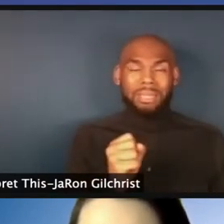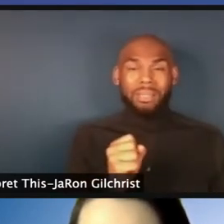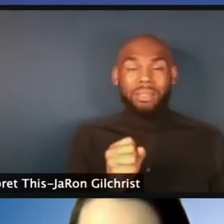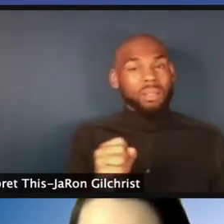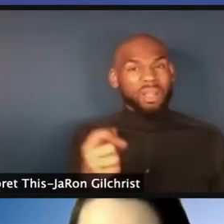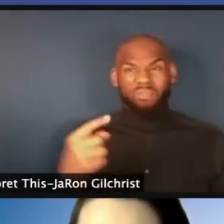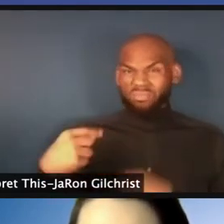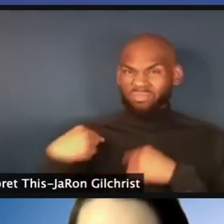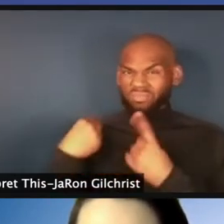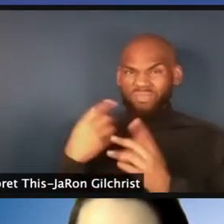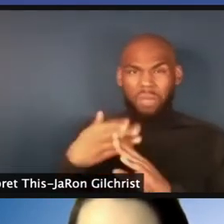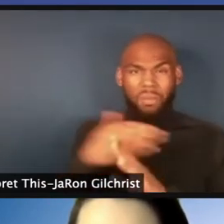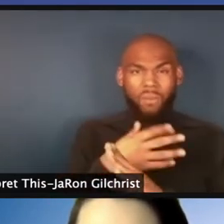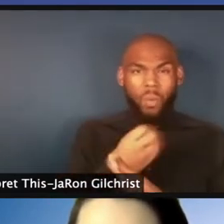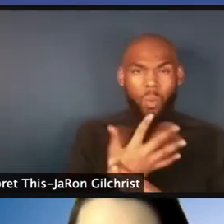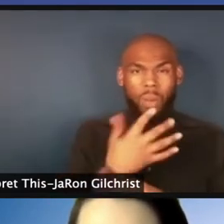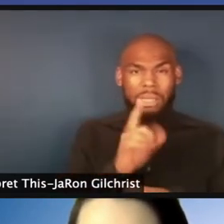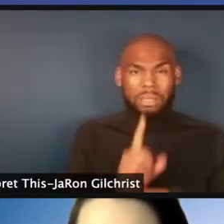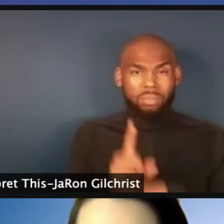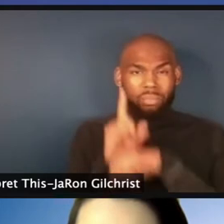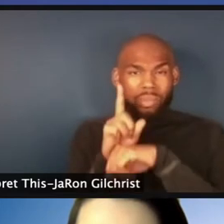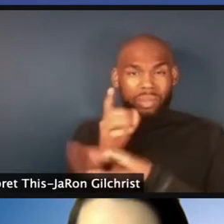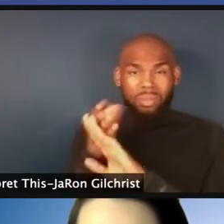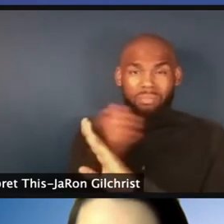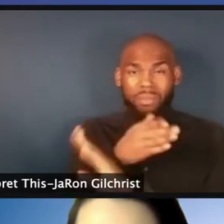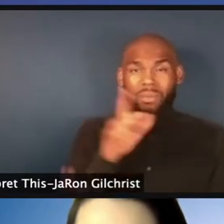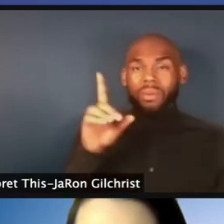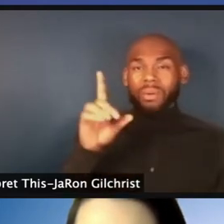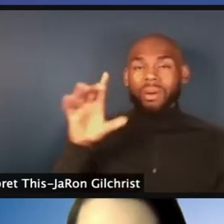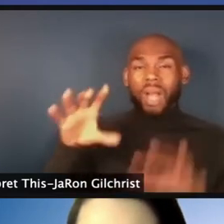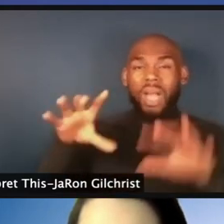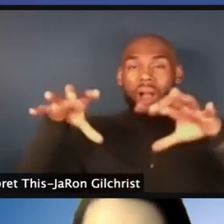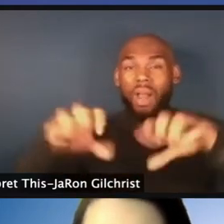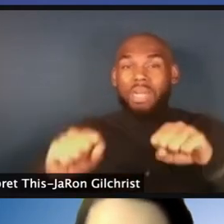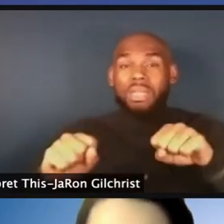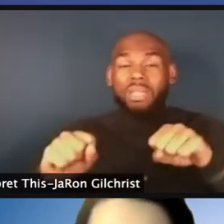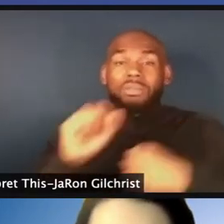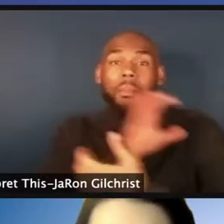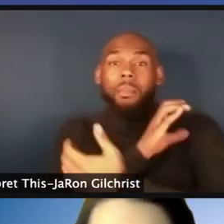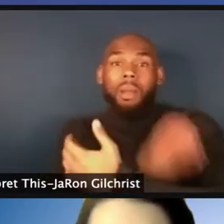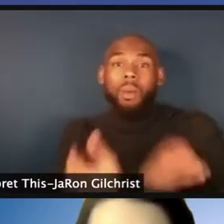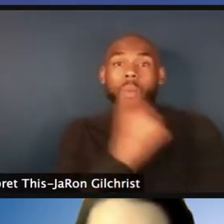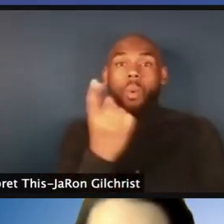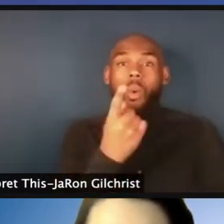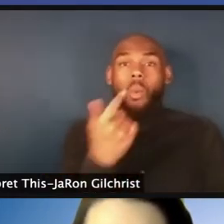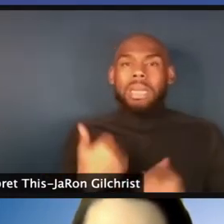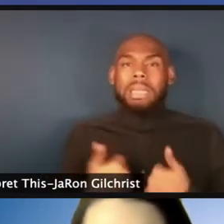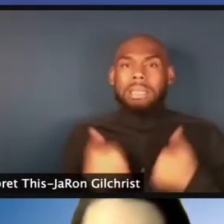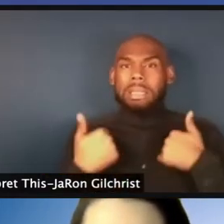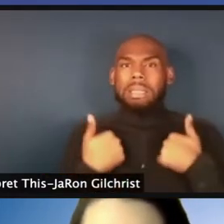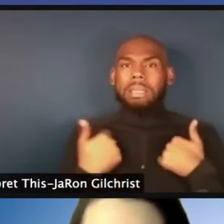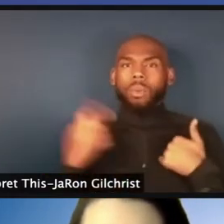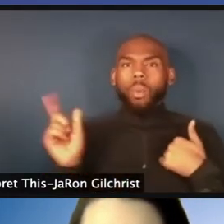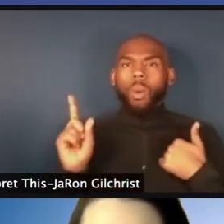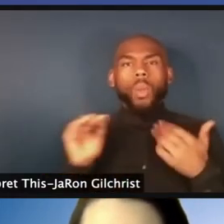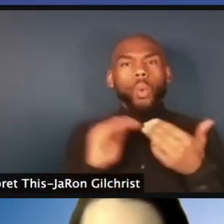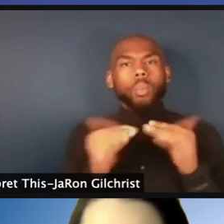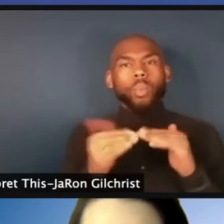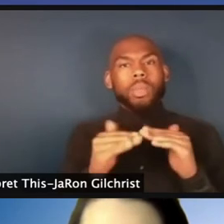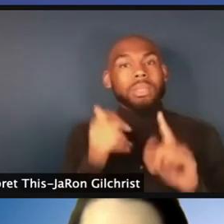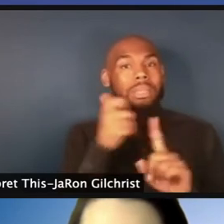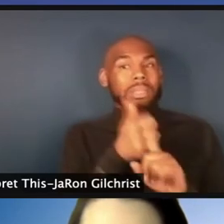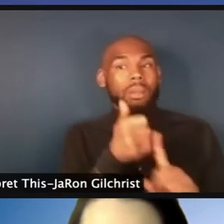supremacy came along, long before colonization came along, because that power always existed within the community itself. And so I like to think